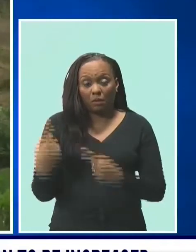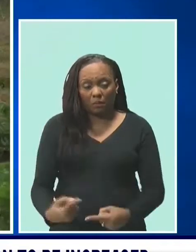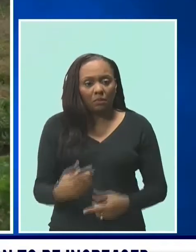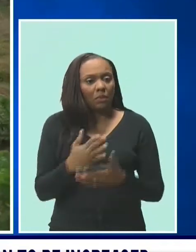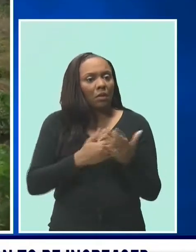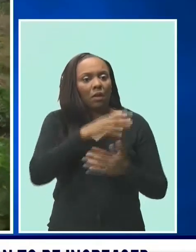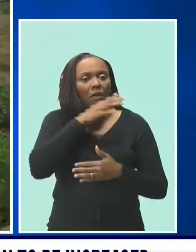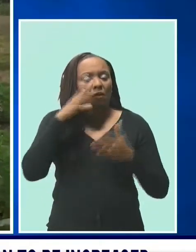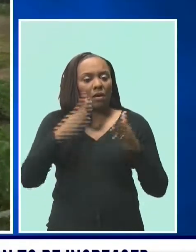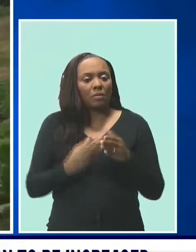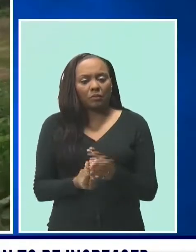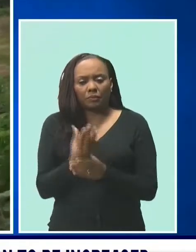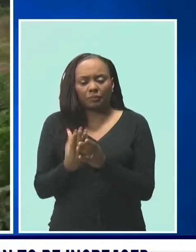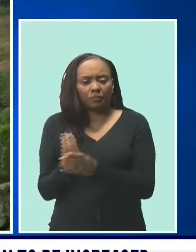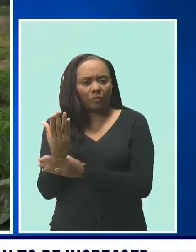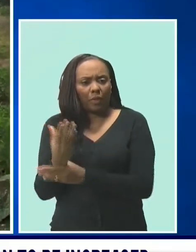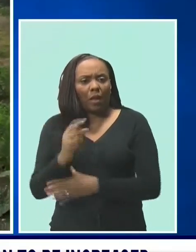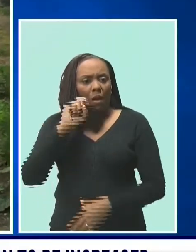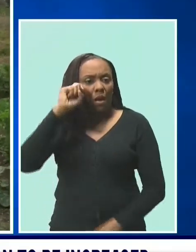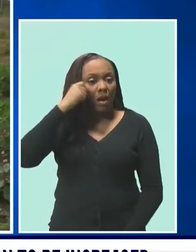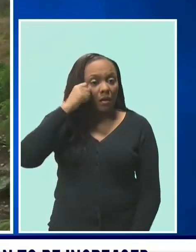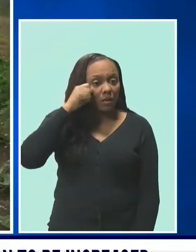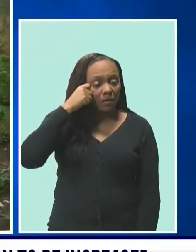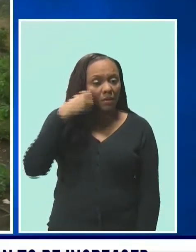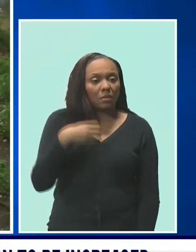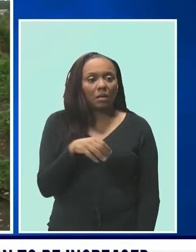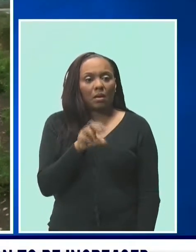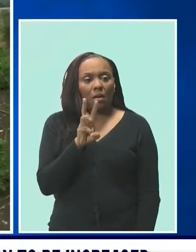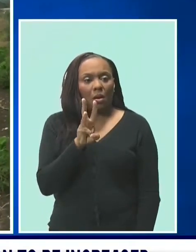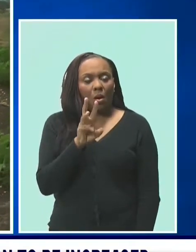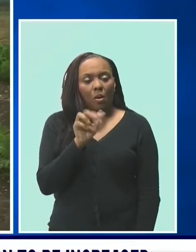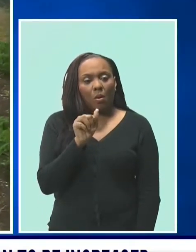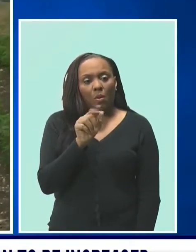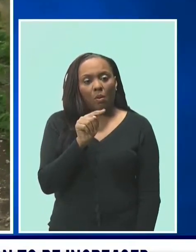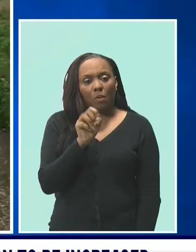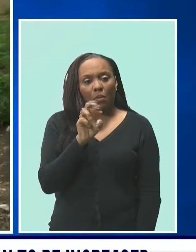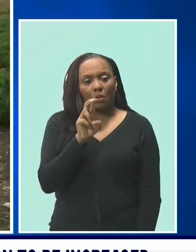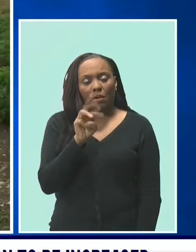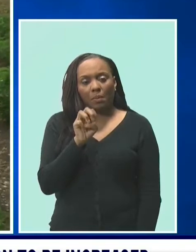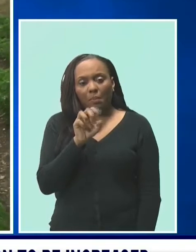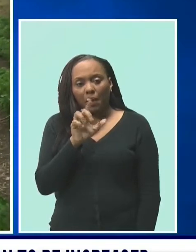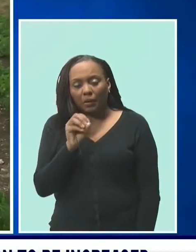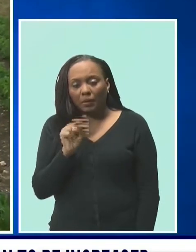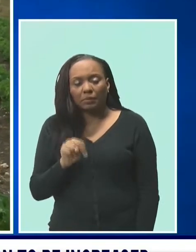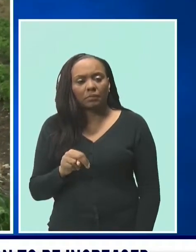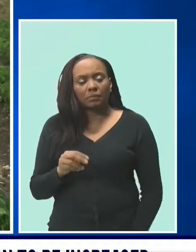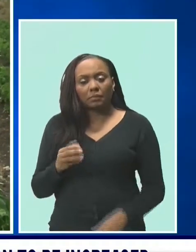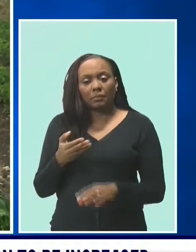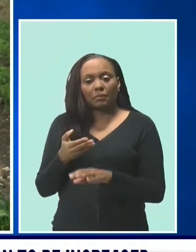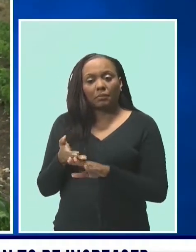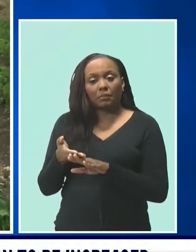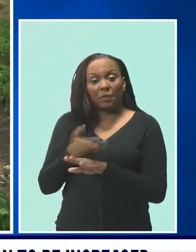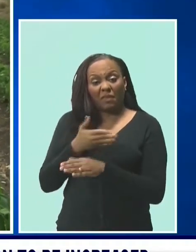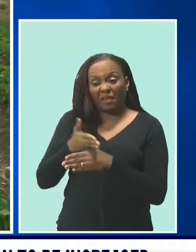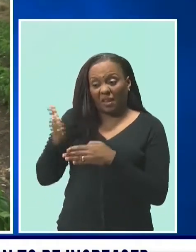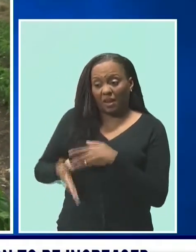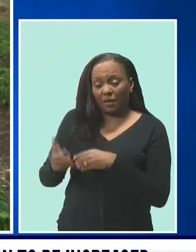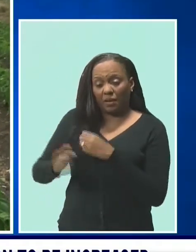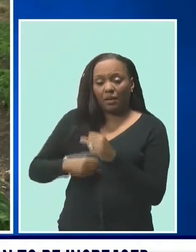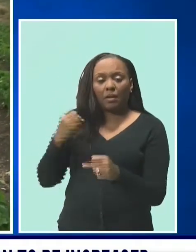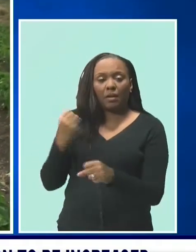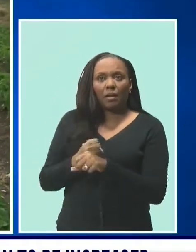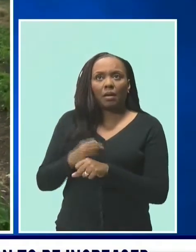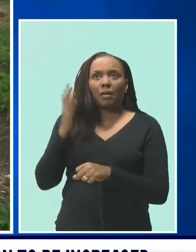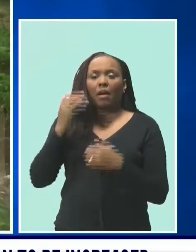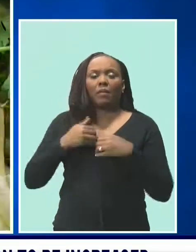reap crops such as onions and watermelons. He estimates that by year end, there should be 2,000 acres of land in